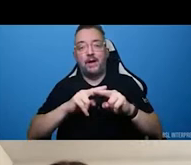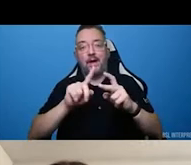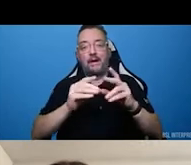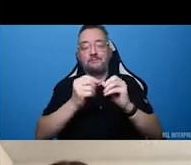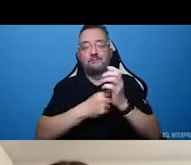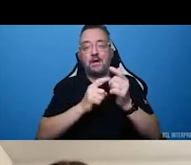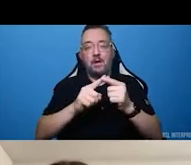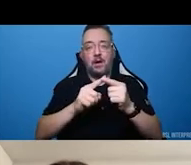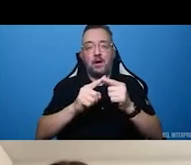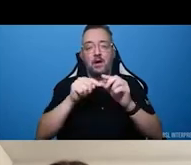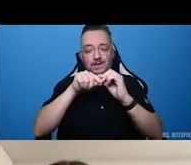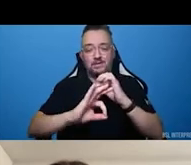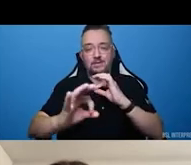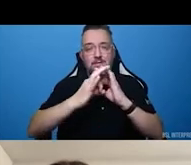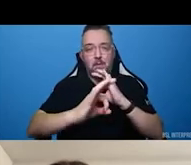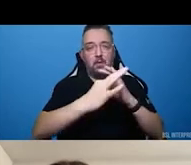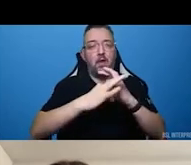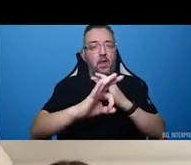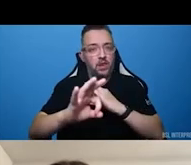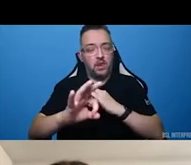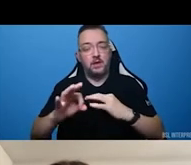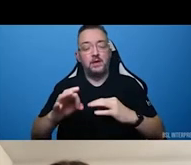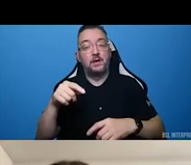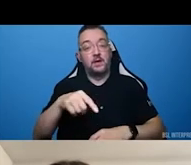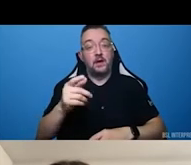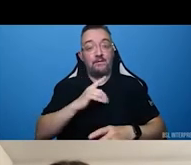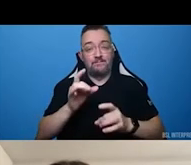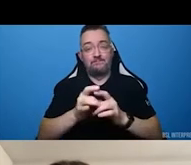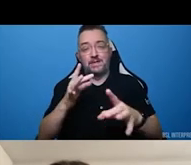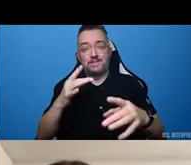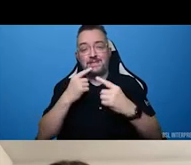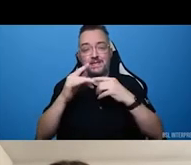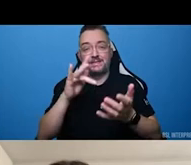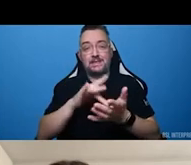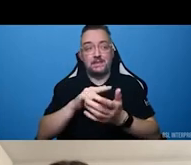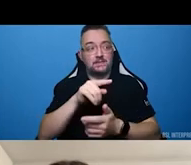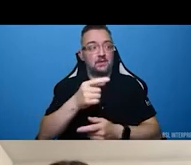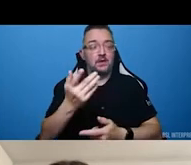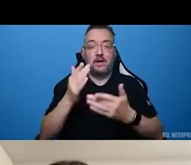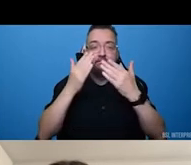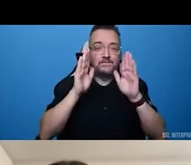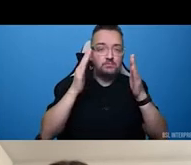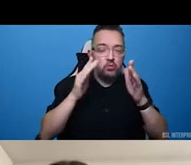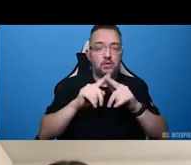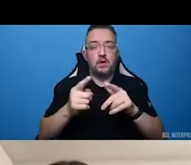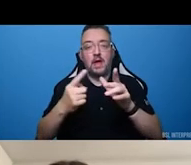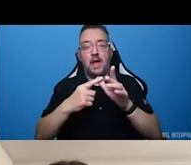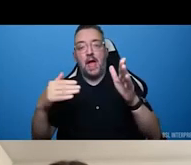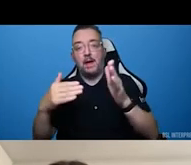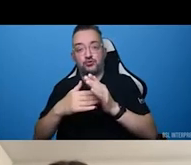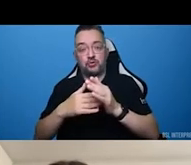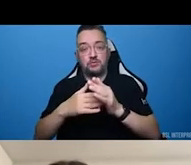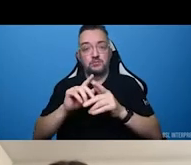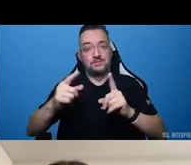and energy infrastructures. From vast data centers, such as those of Facebook and Amazon, as shown here in aerial